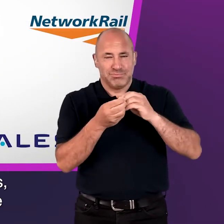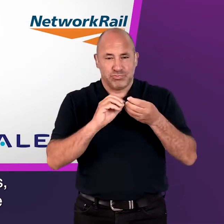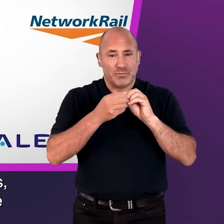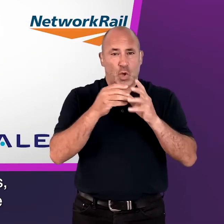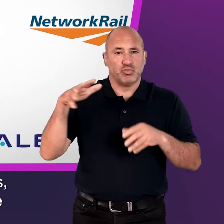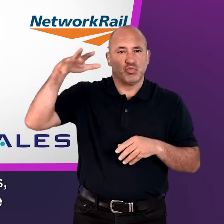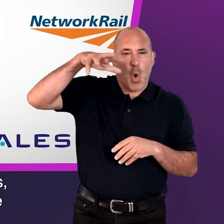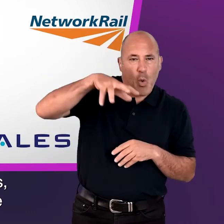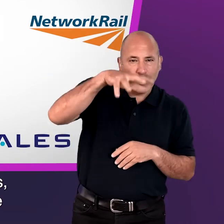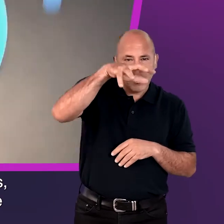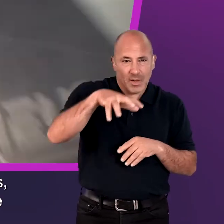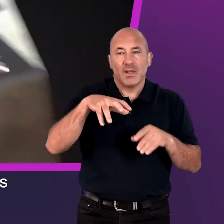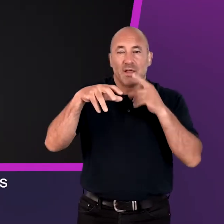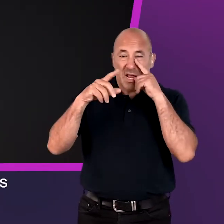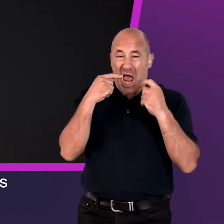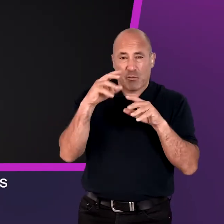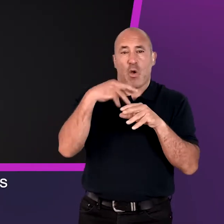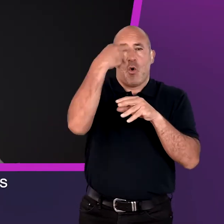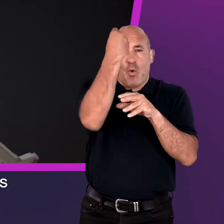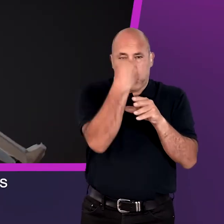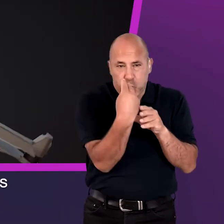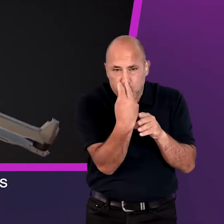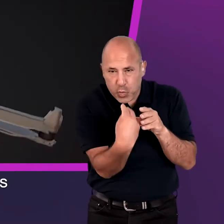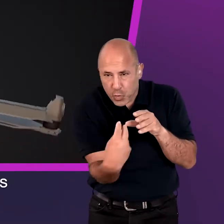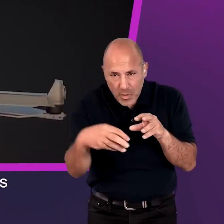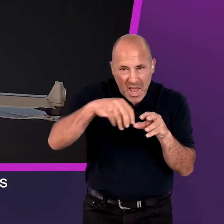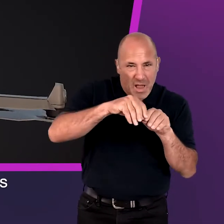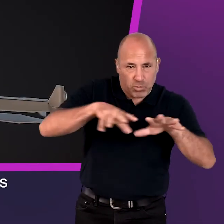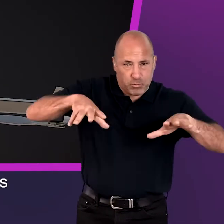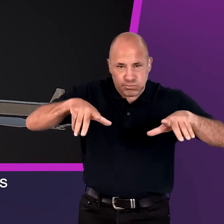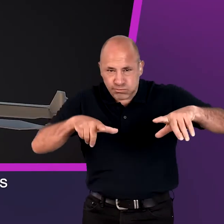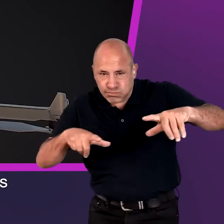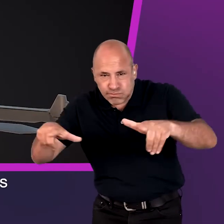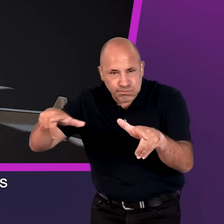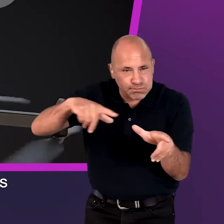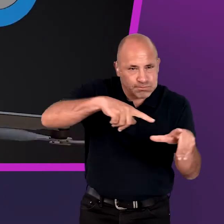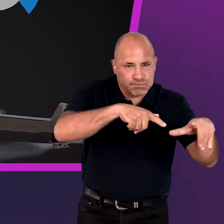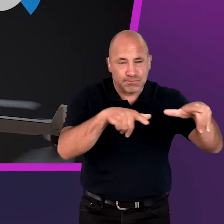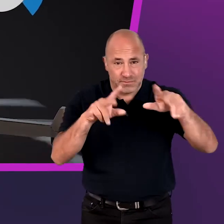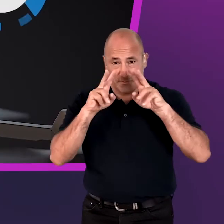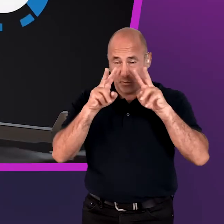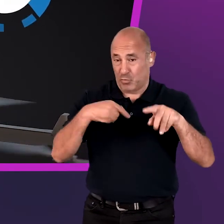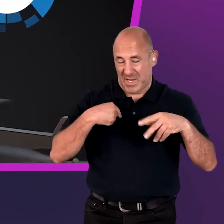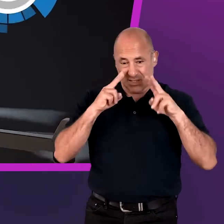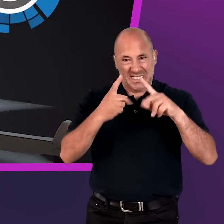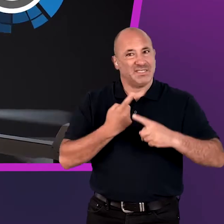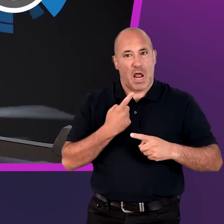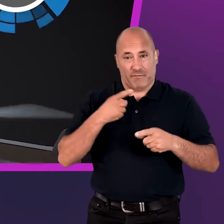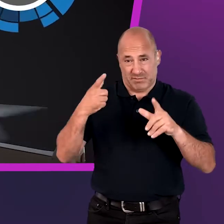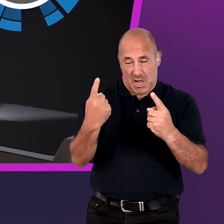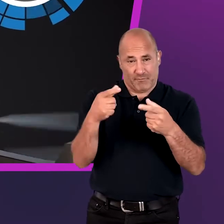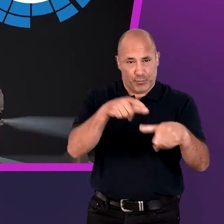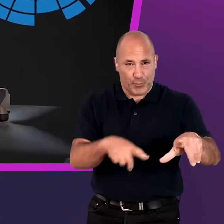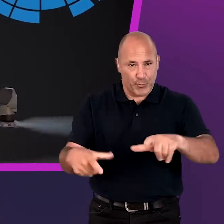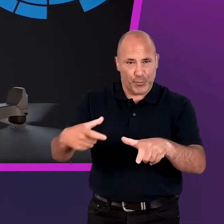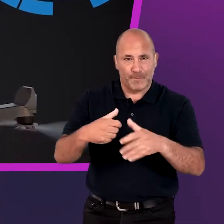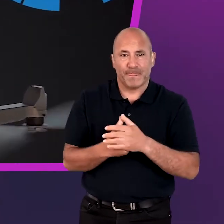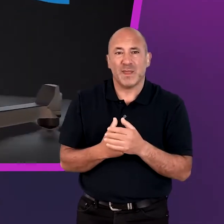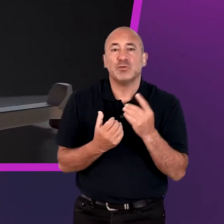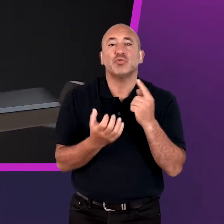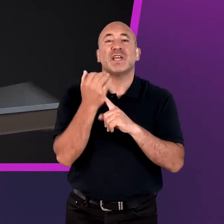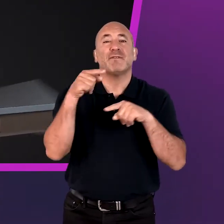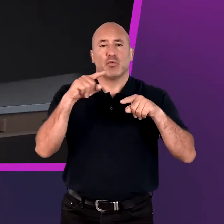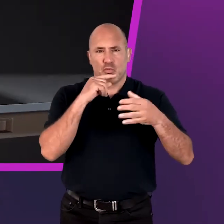experts, tasked with delivering a drone that will undertake autonomous exploration and inspection beyond the visual line of sight.